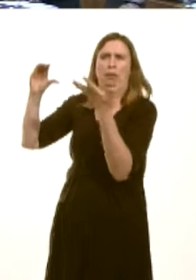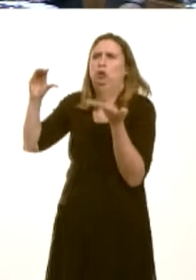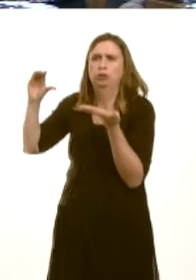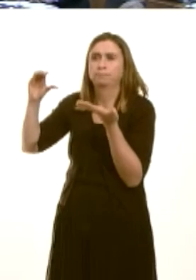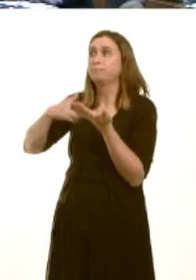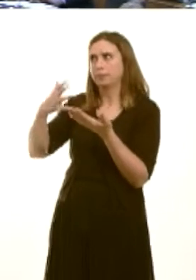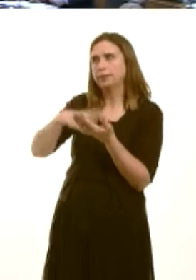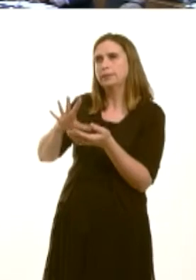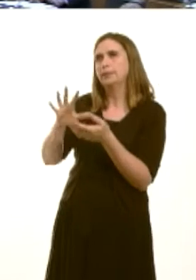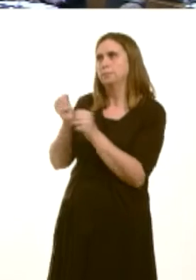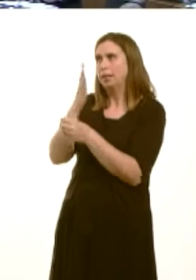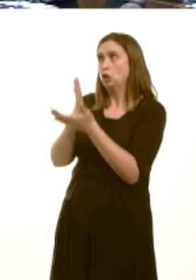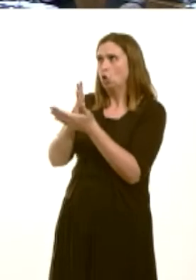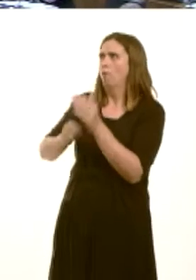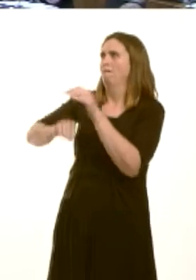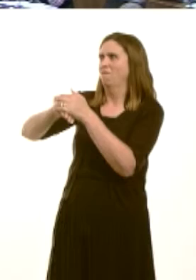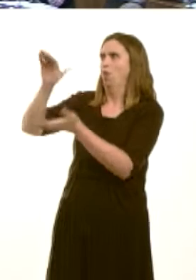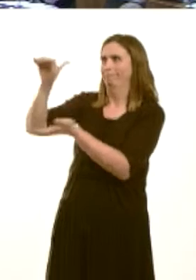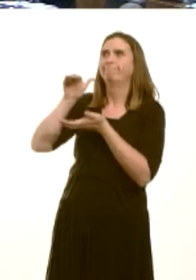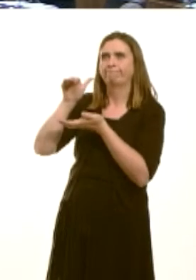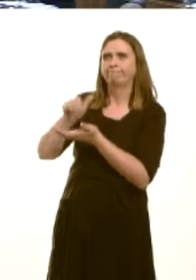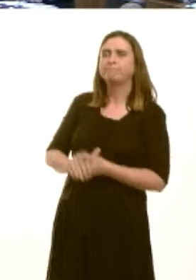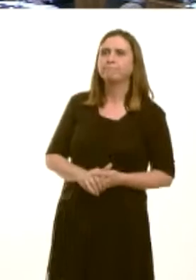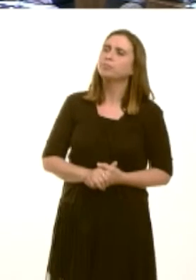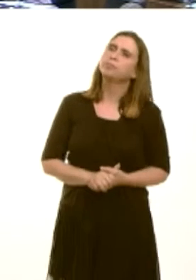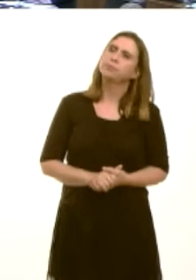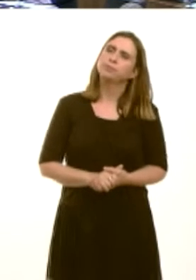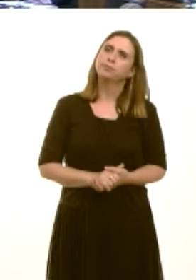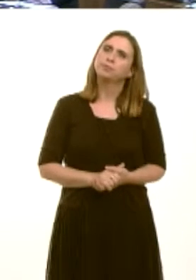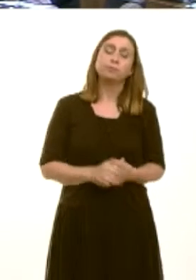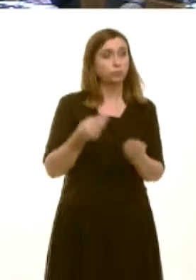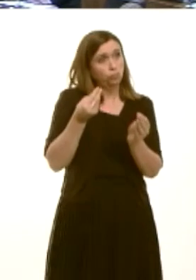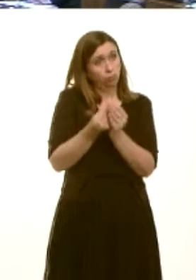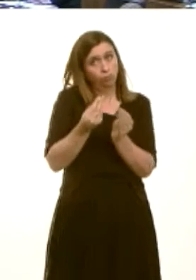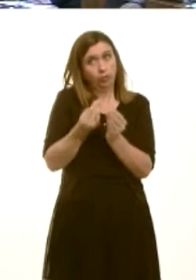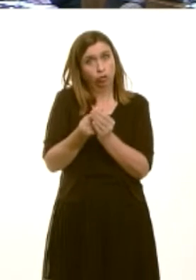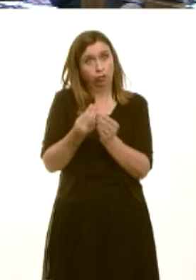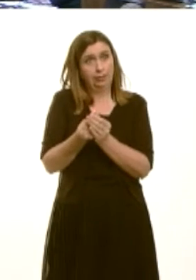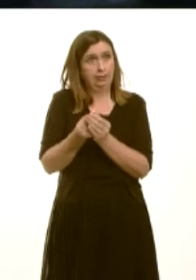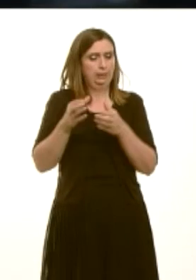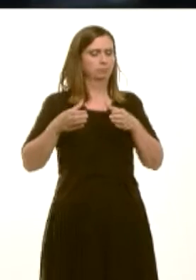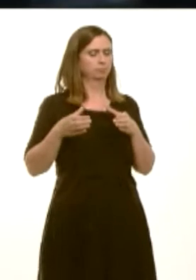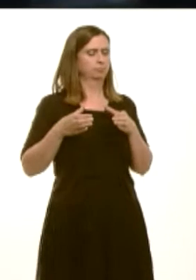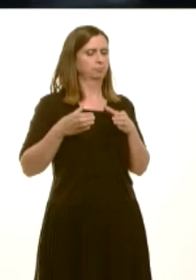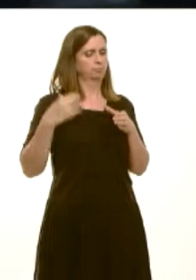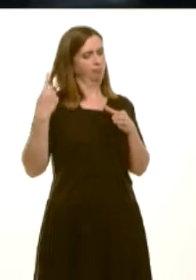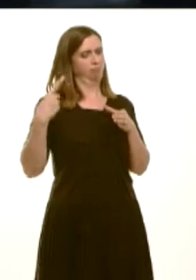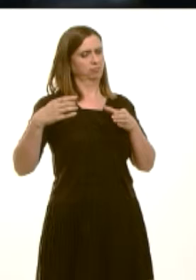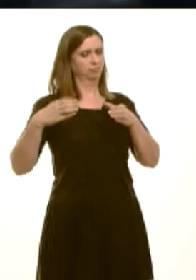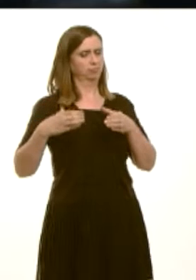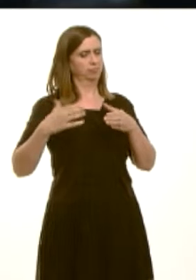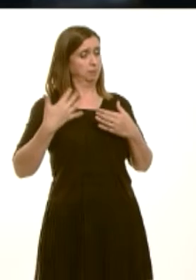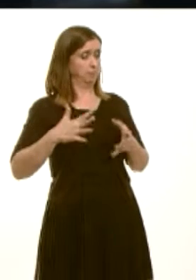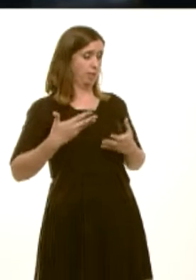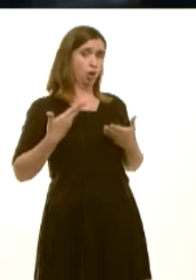that that gap is closed. Well, First Minister, what of course the Treasury has offered you and the UK coalition government has offered you